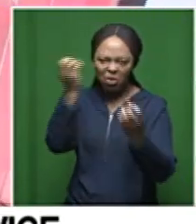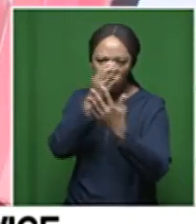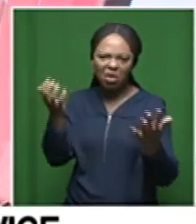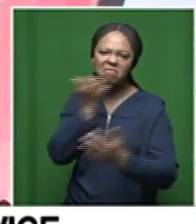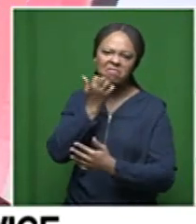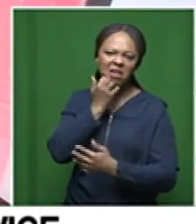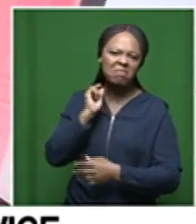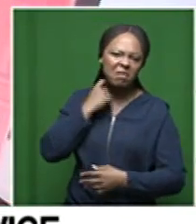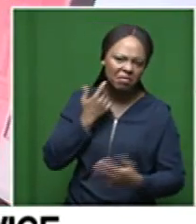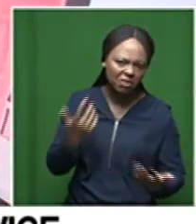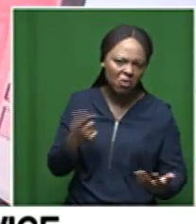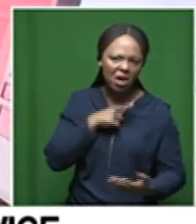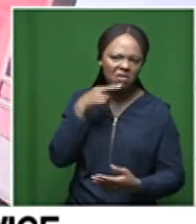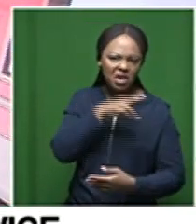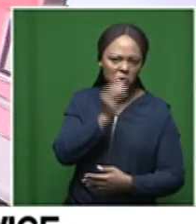of fake news.